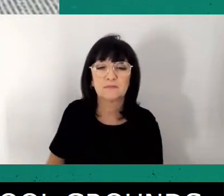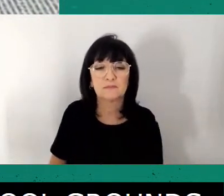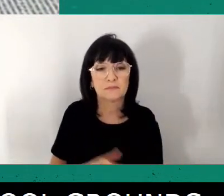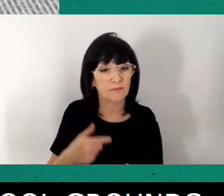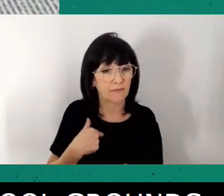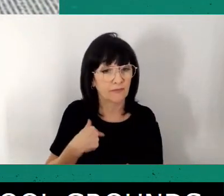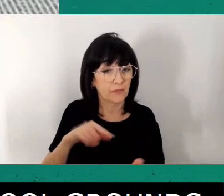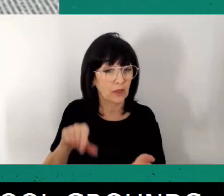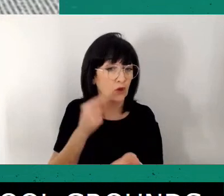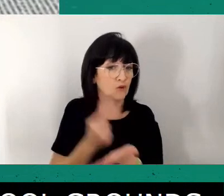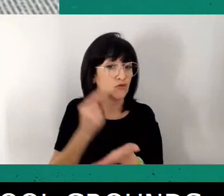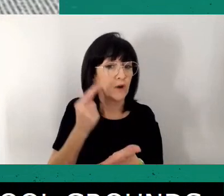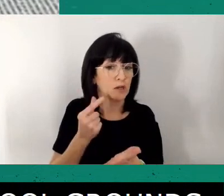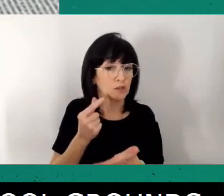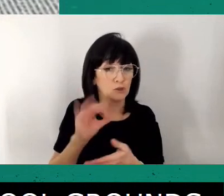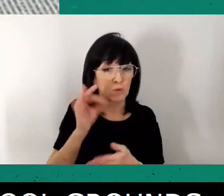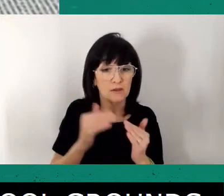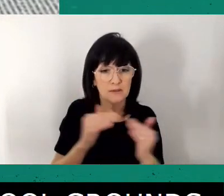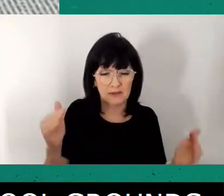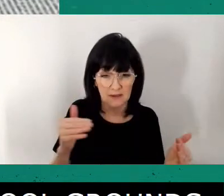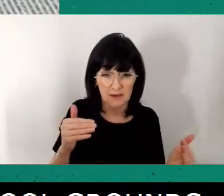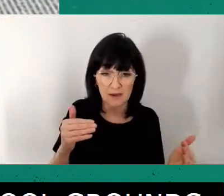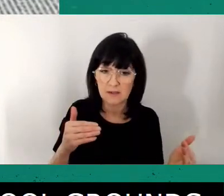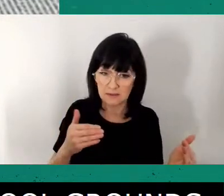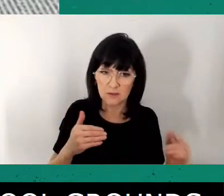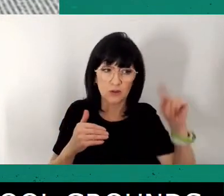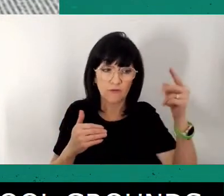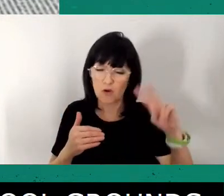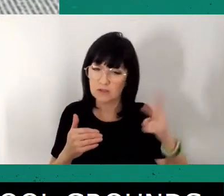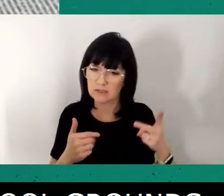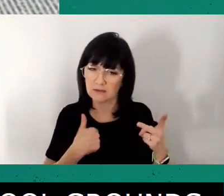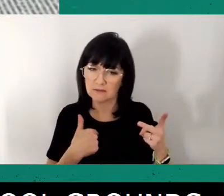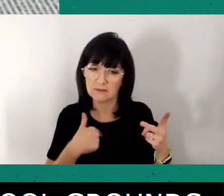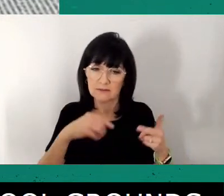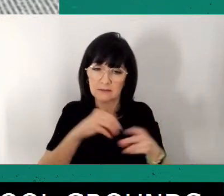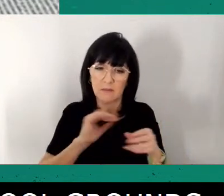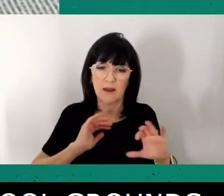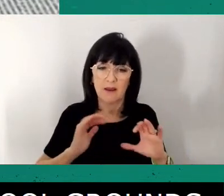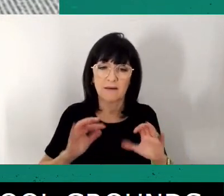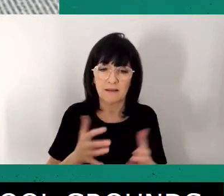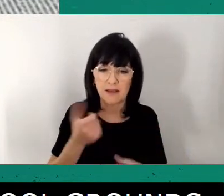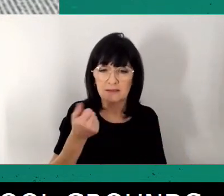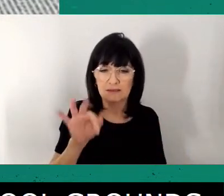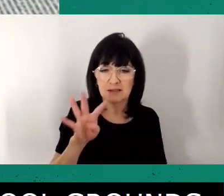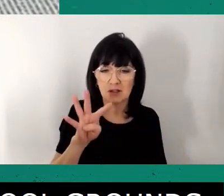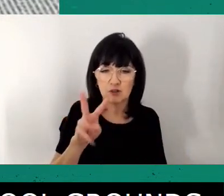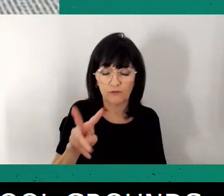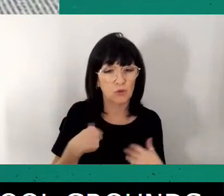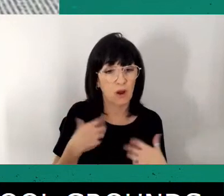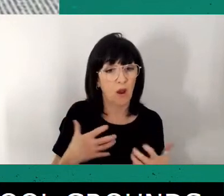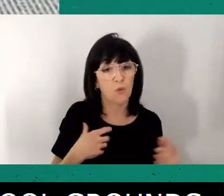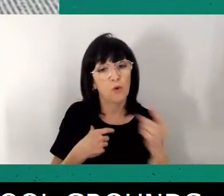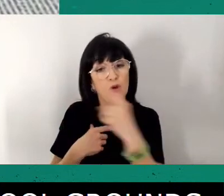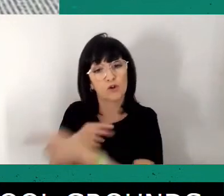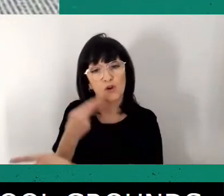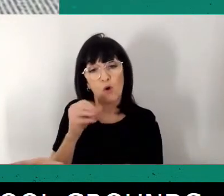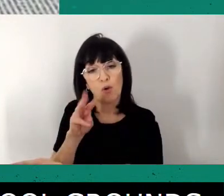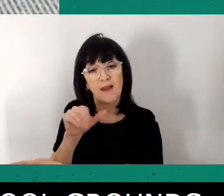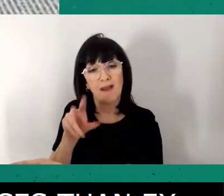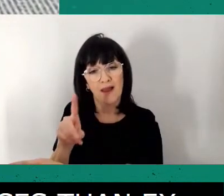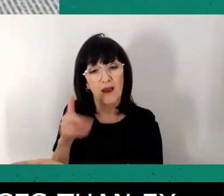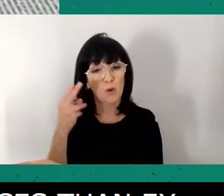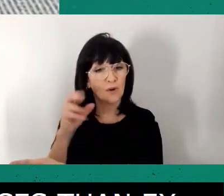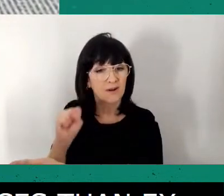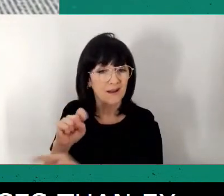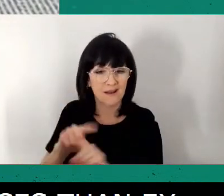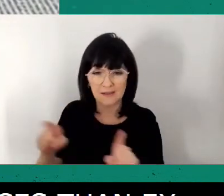second in my class in 1942. And I wanted to go to Wilmington to go to Howard High School, but my dad did not want me to